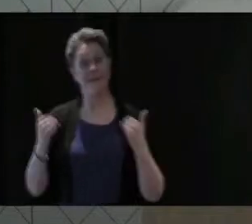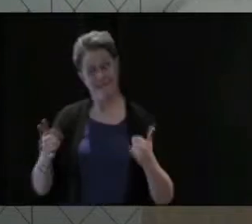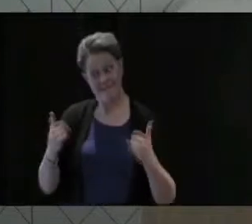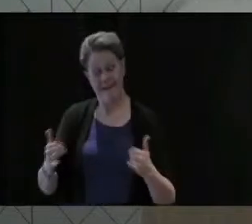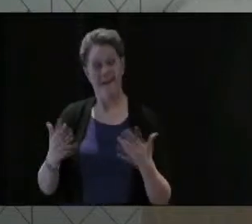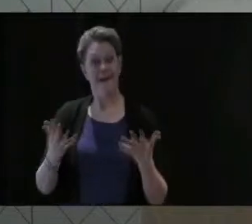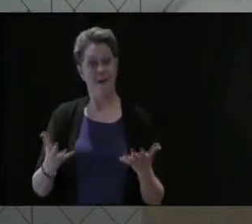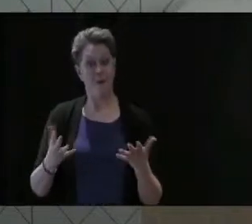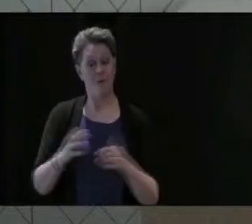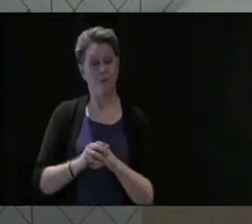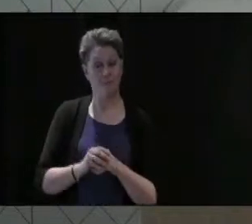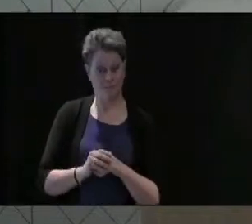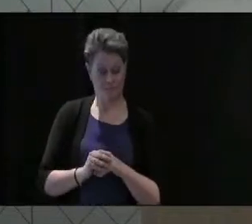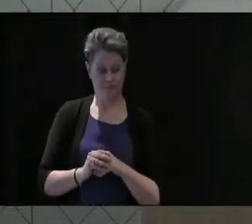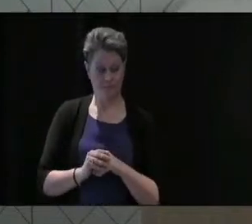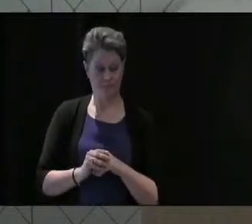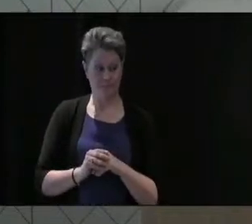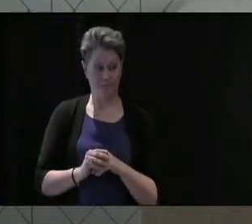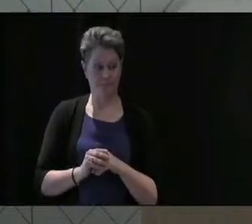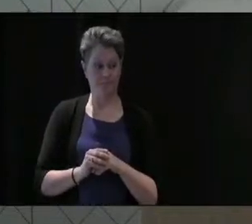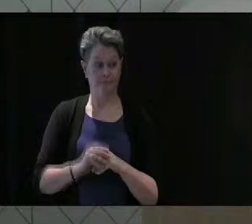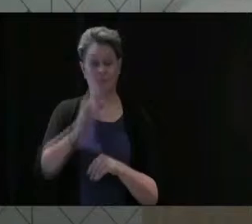faster than any other province.